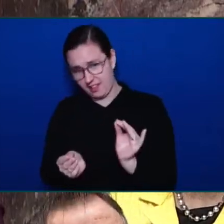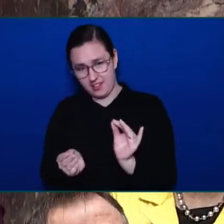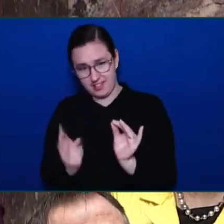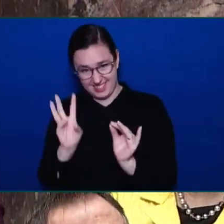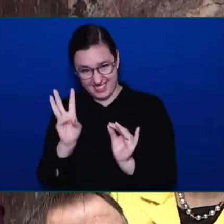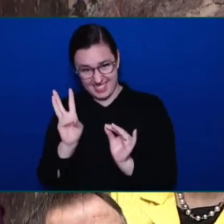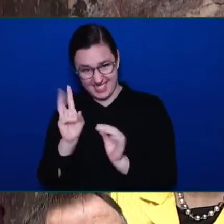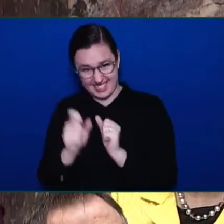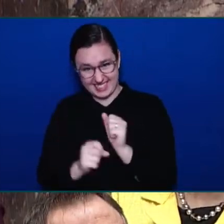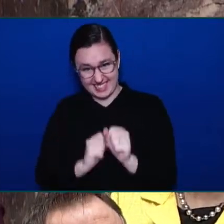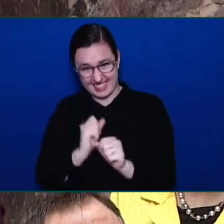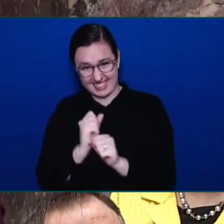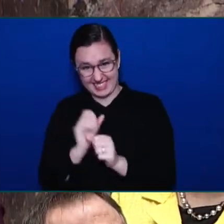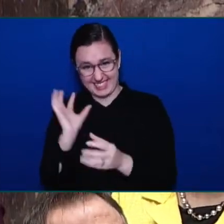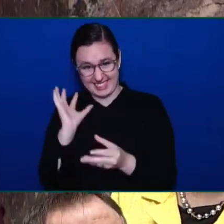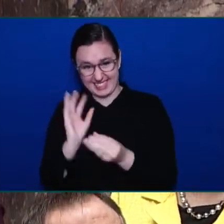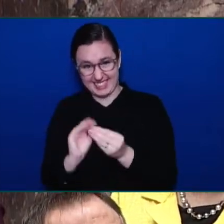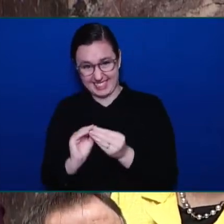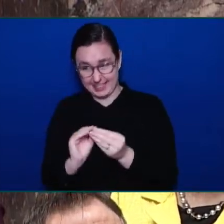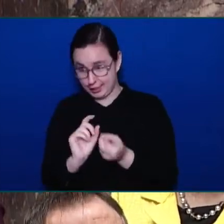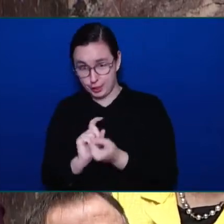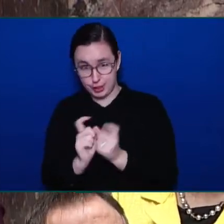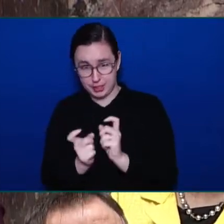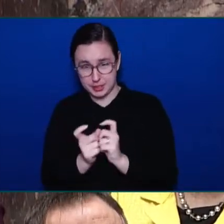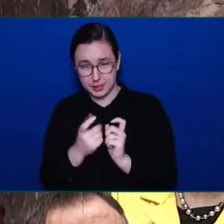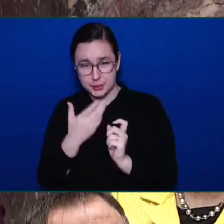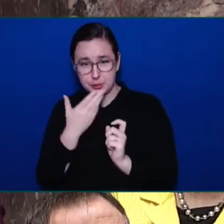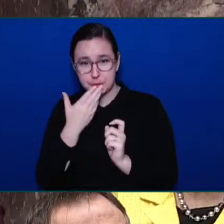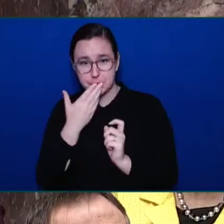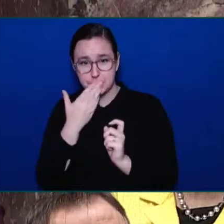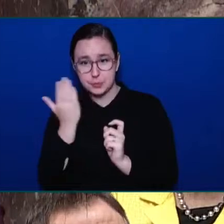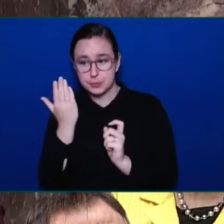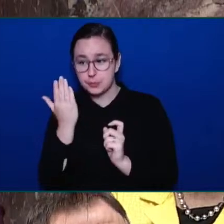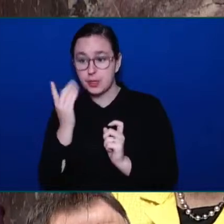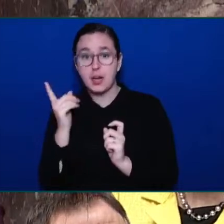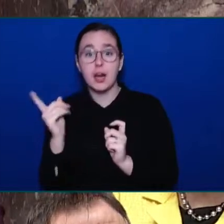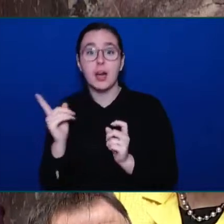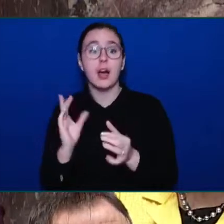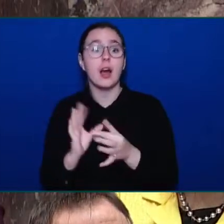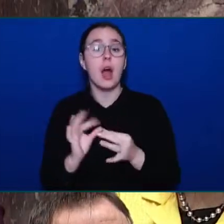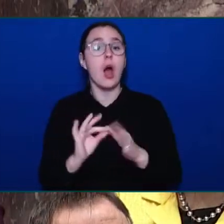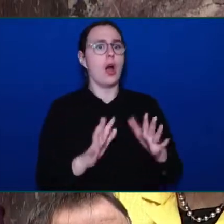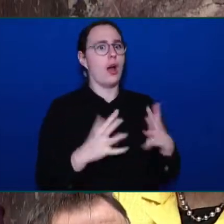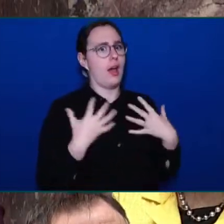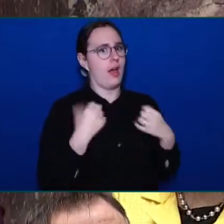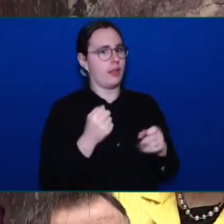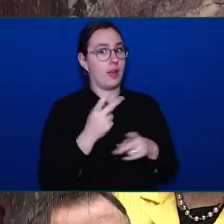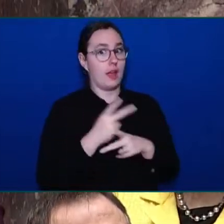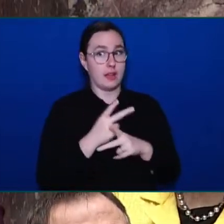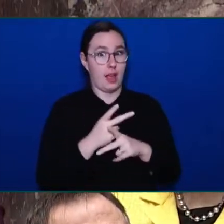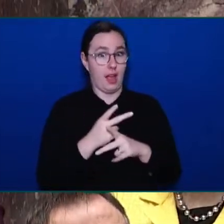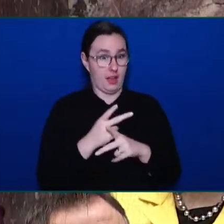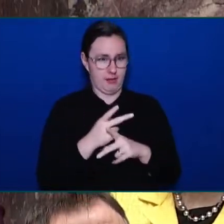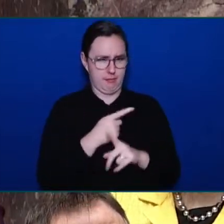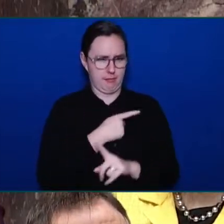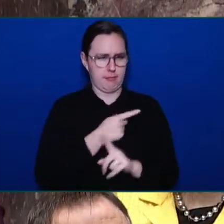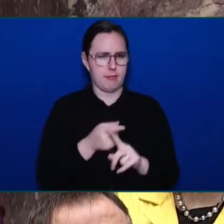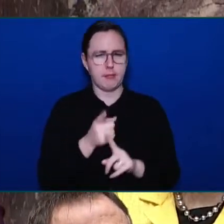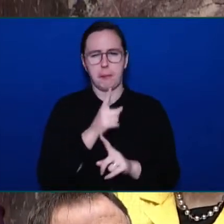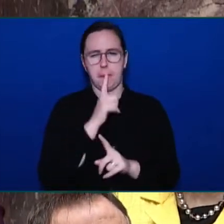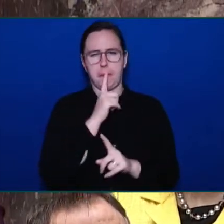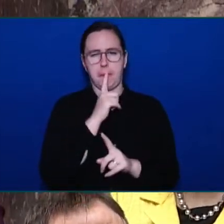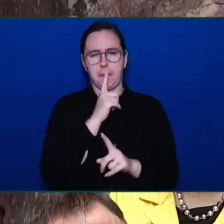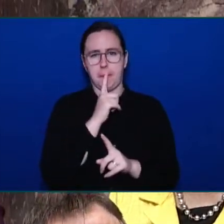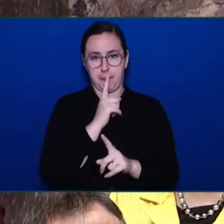the state of healthcare in British Columbia. Meanwhile, the crisis has gotten worse, and it's so bad that families who